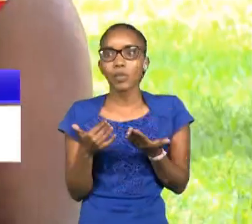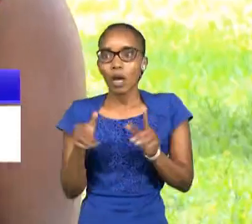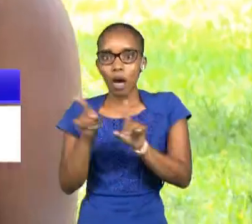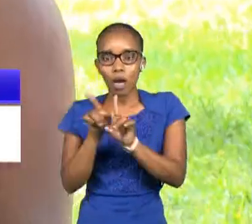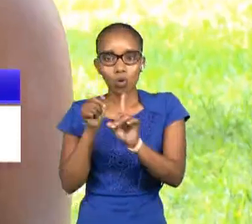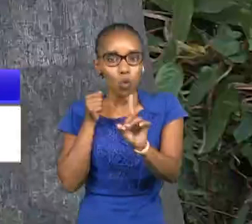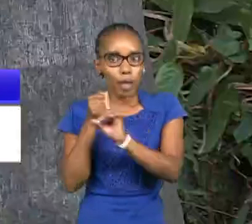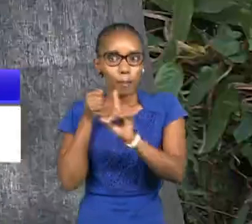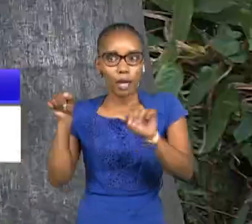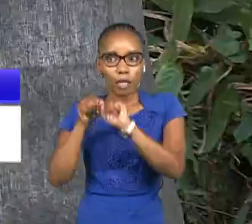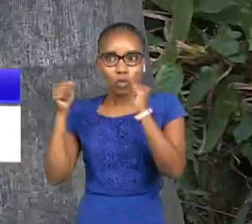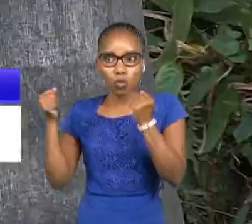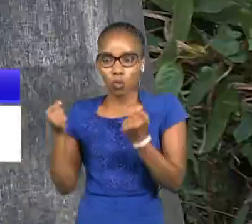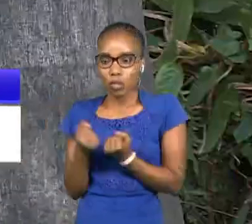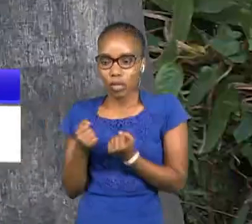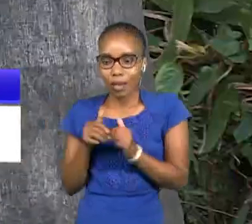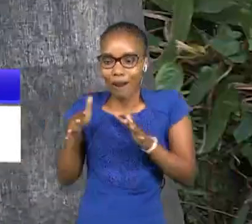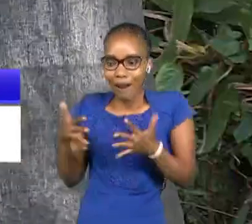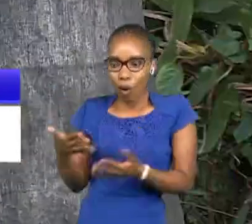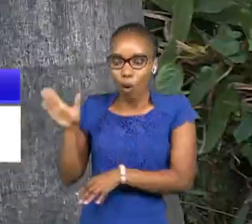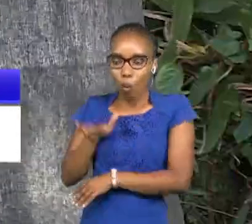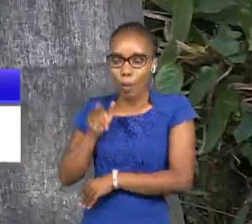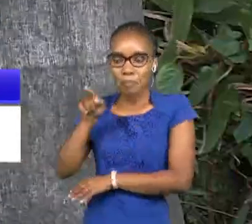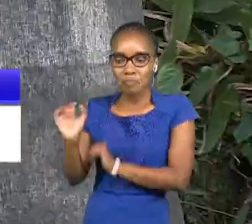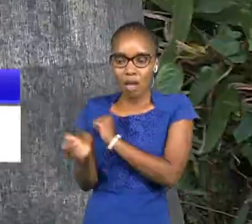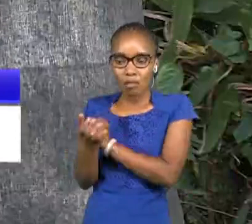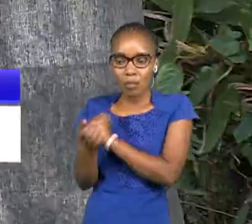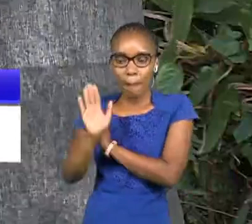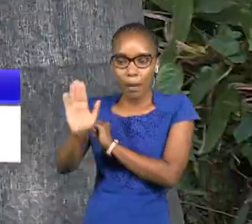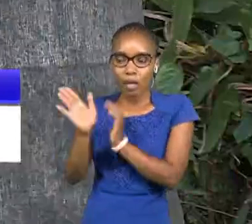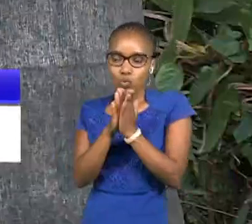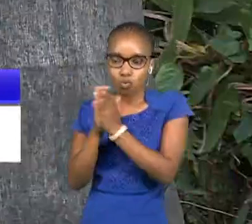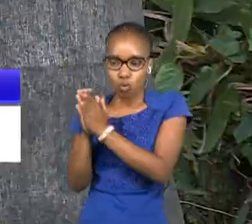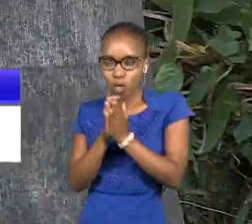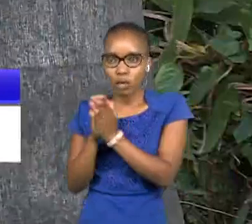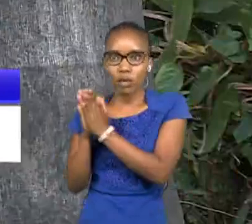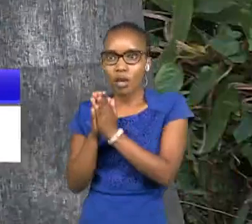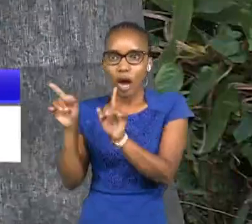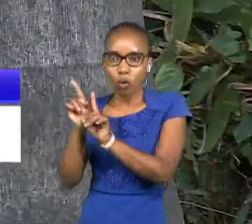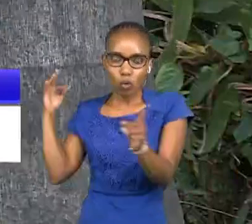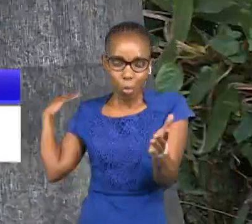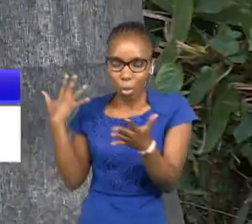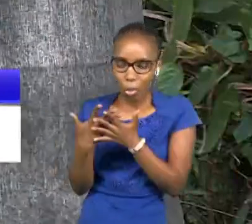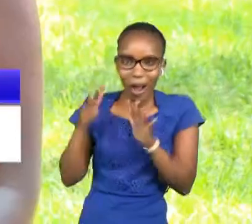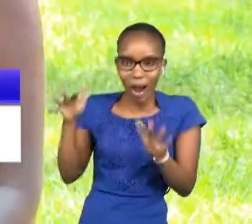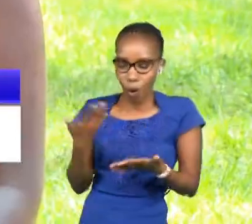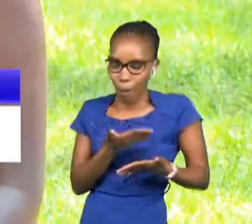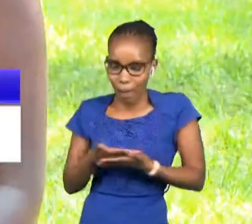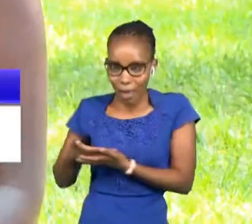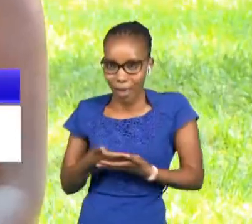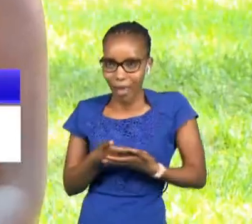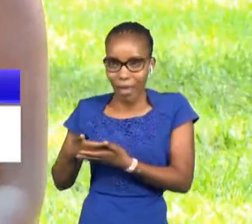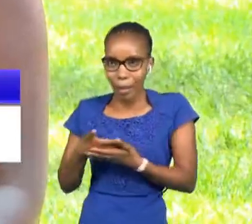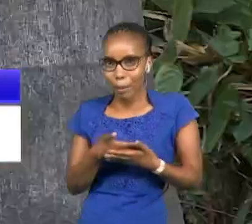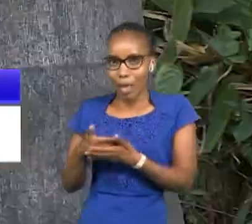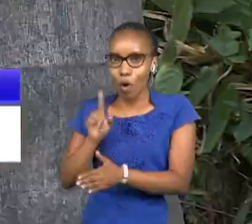impact on society. Esther is going to highlight her story and of course her journey with Tunu, who is just I think